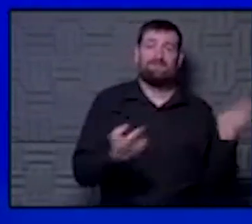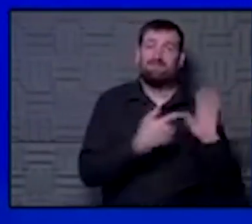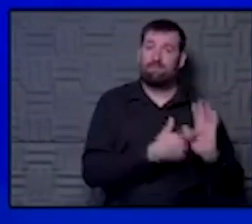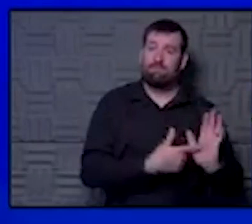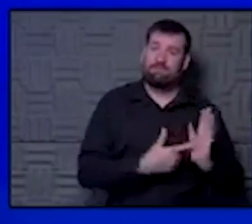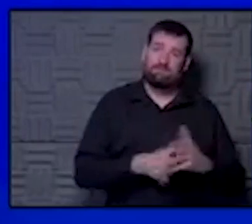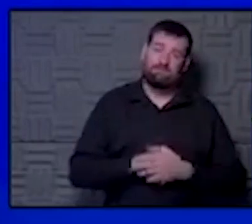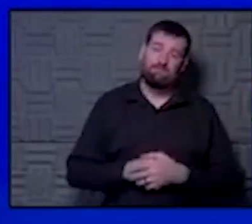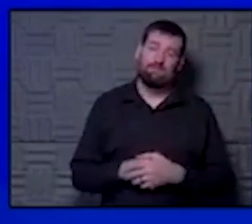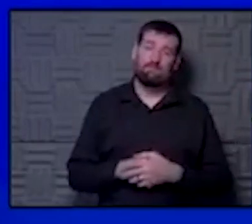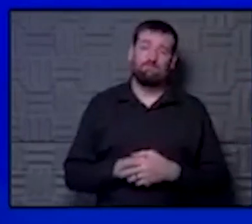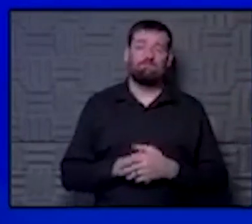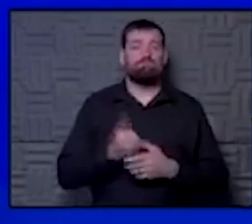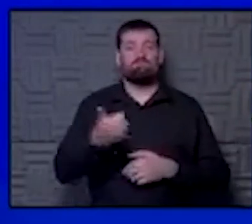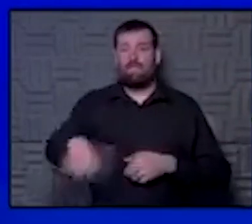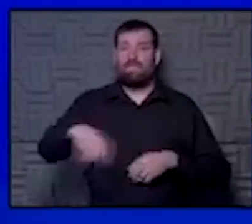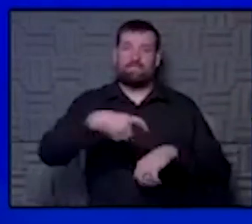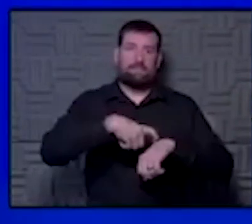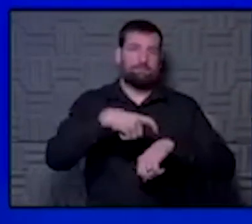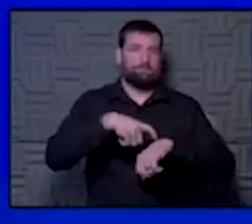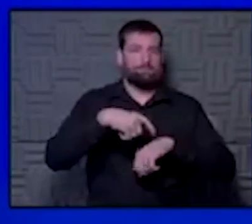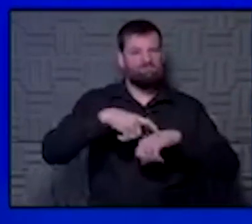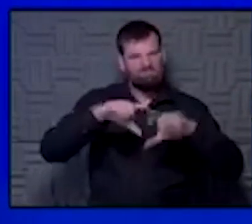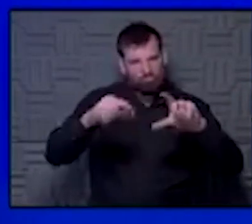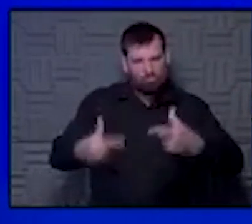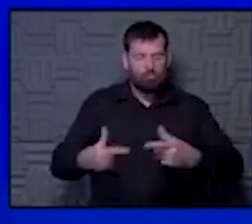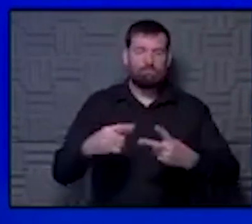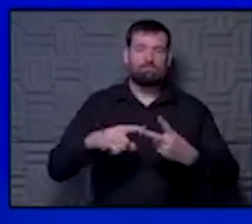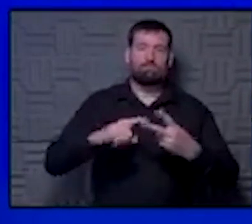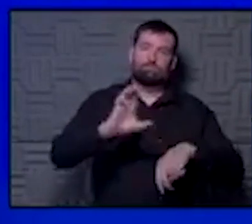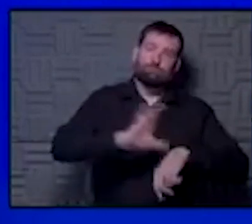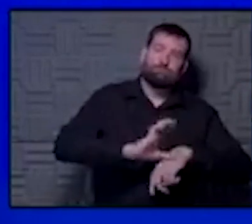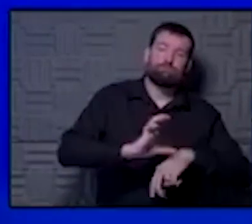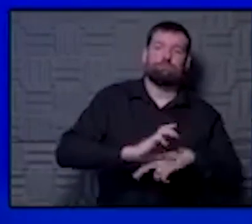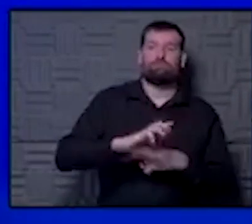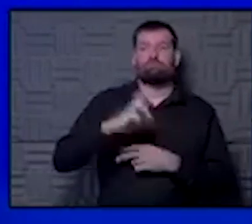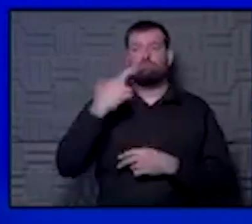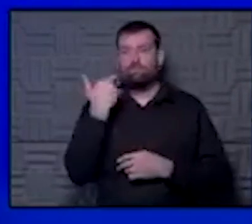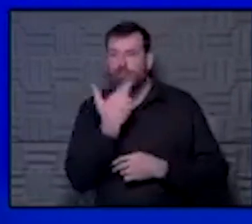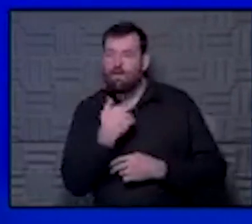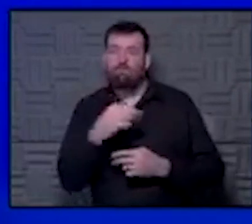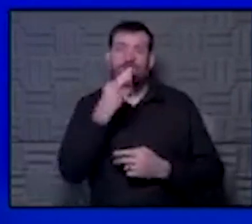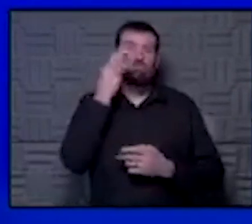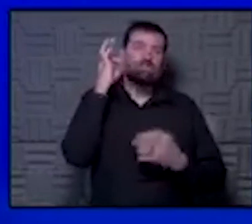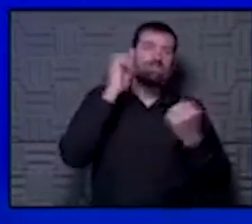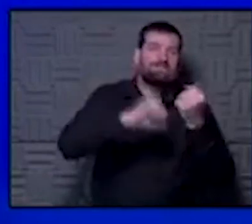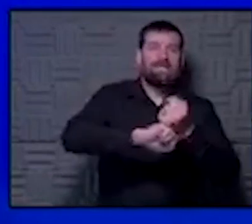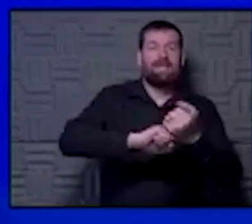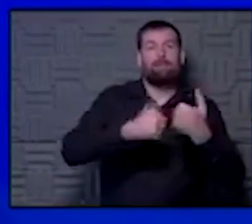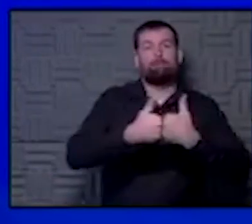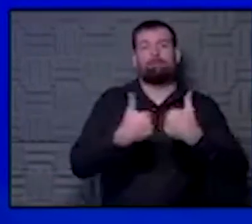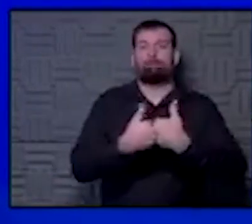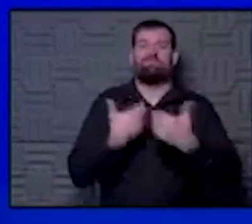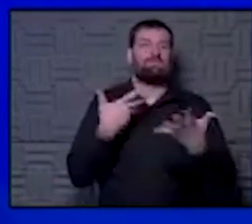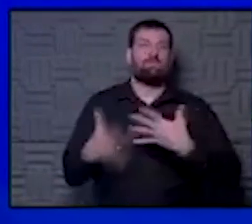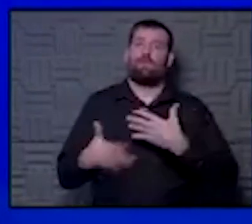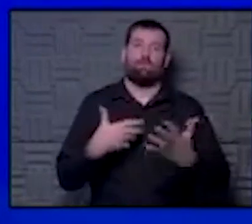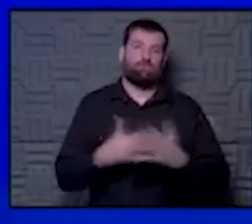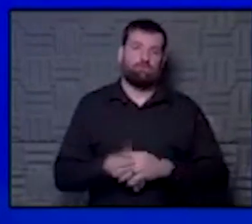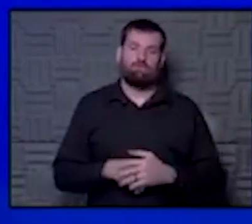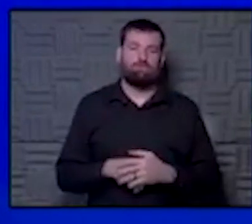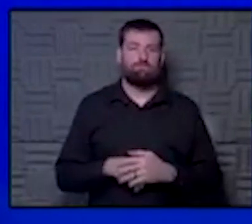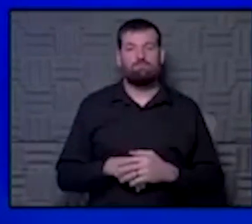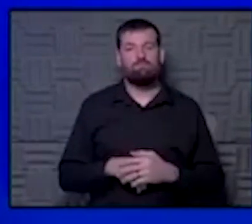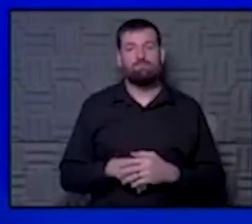And so anytime you're around a group, whether it's at a church, a restaurant, a Chiefs game, it doesn't matter the